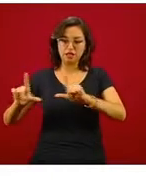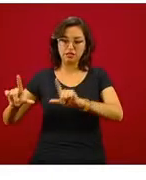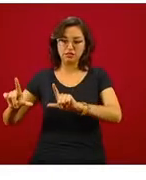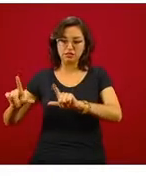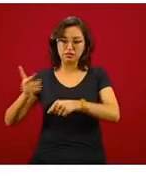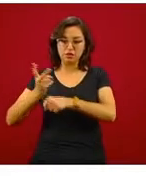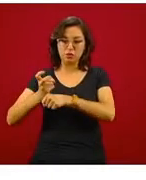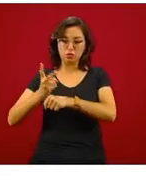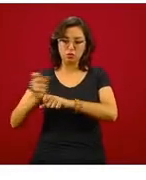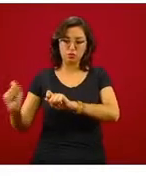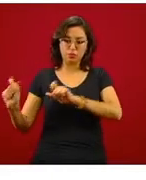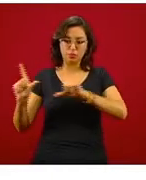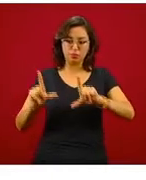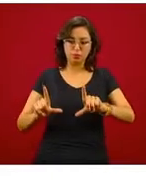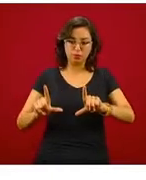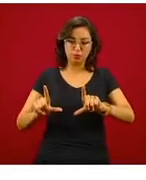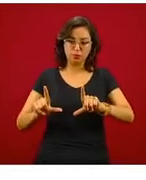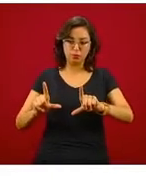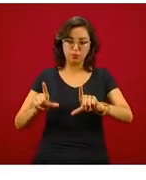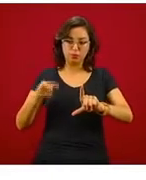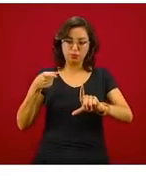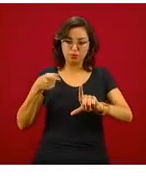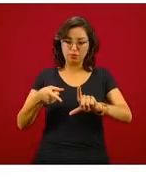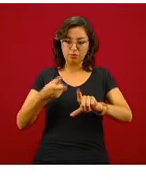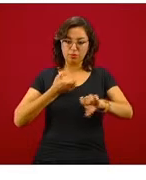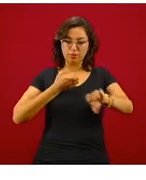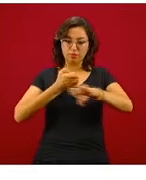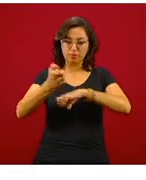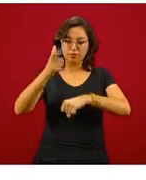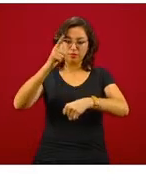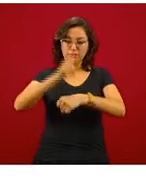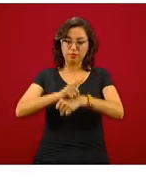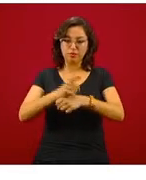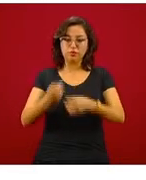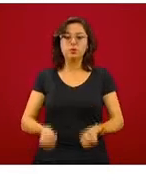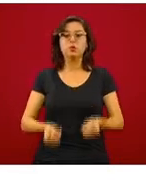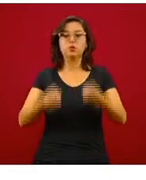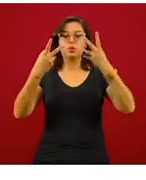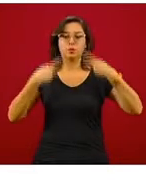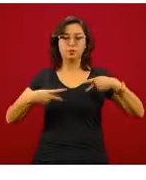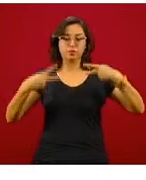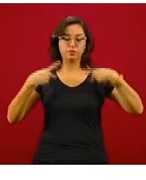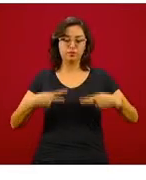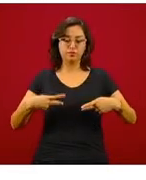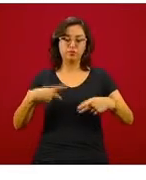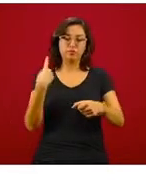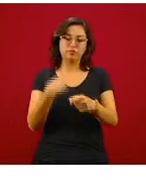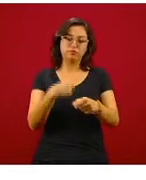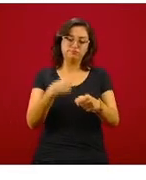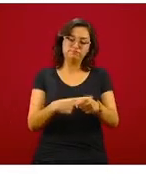picture. This is a live map that we have, which includes the data